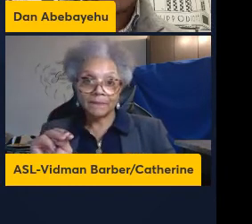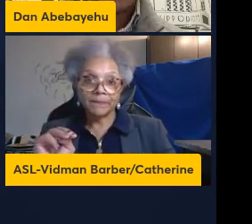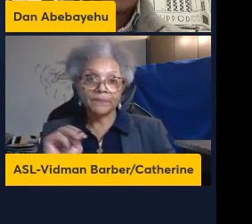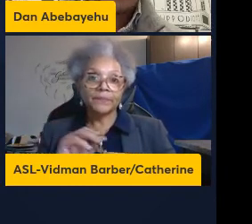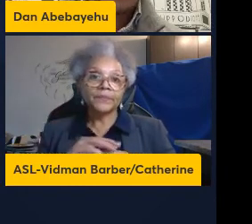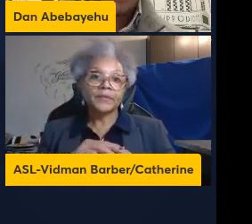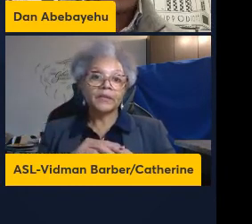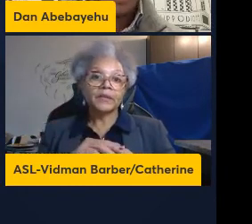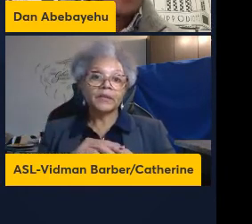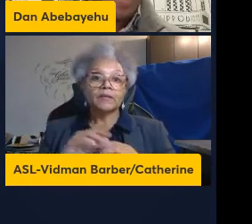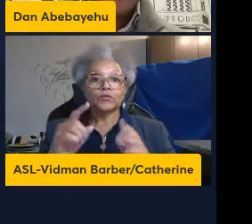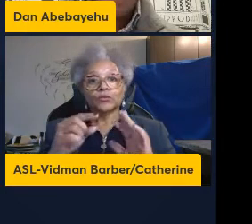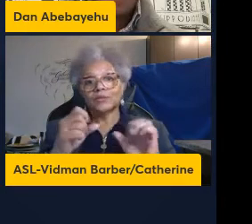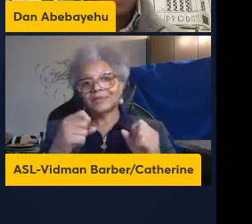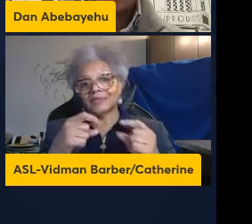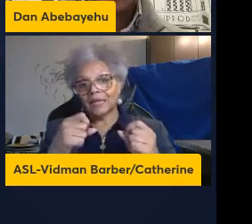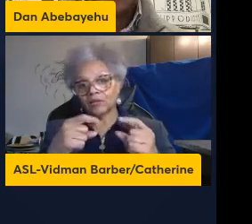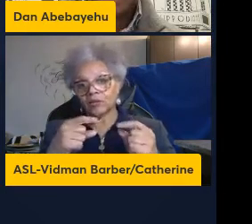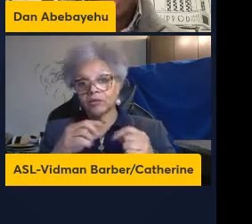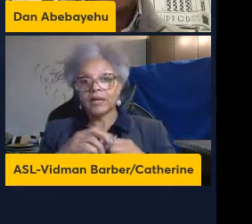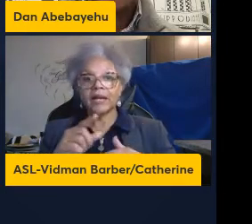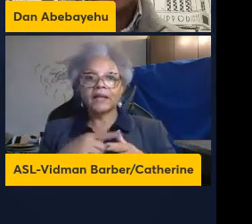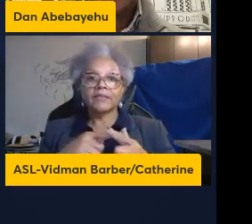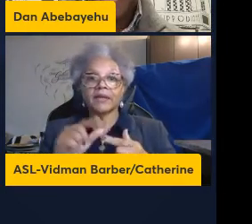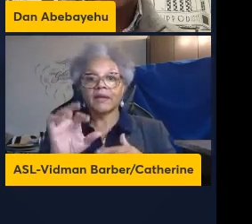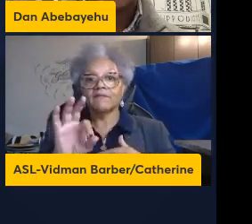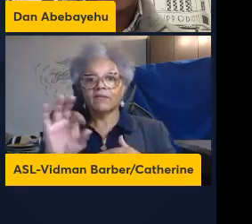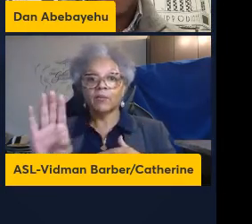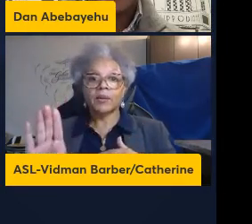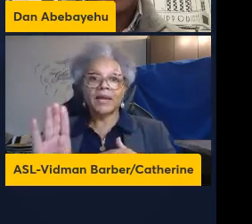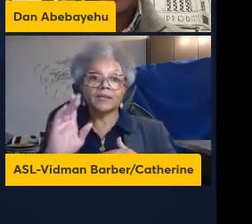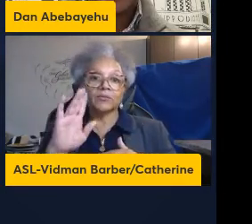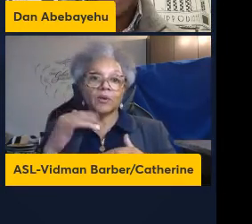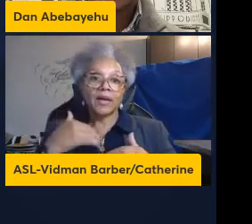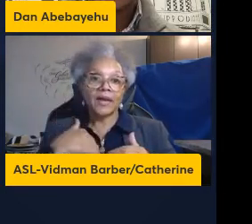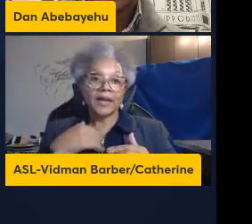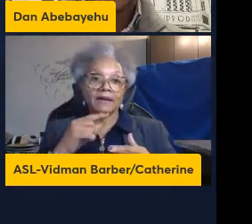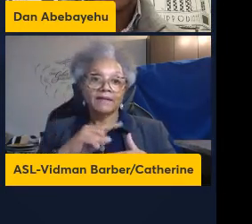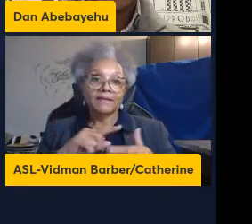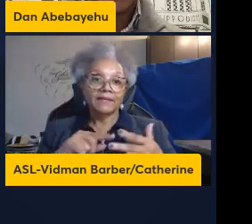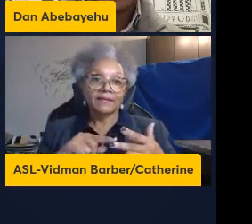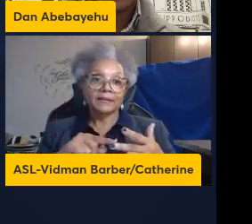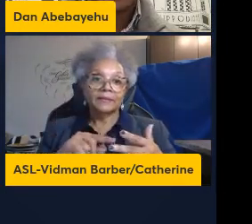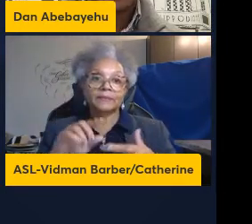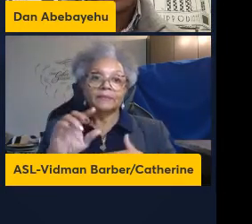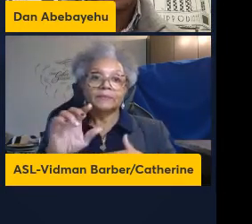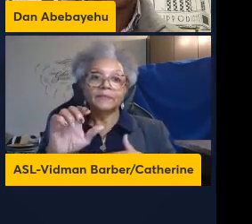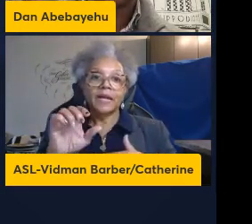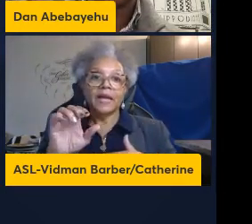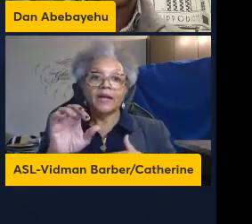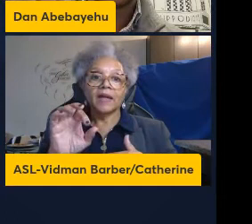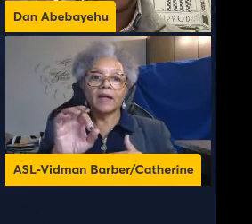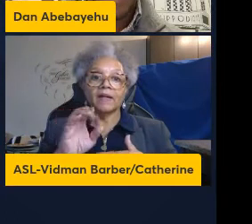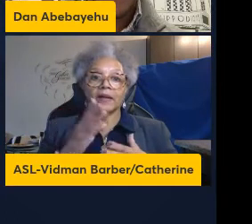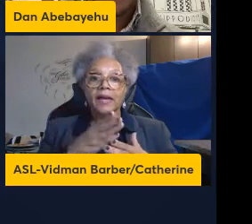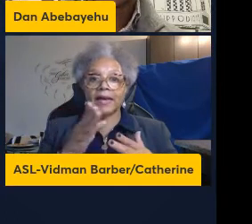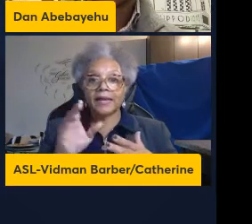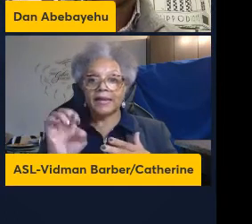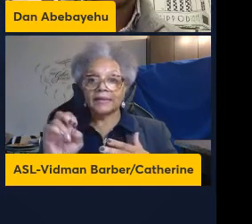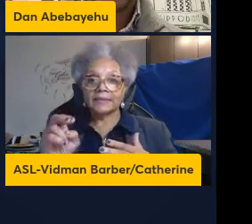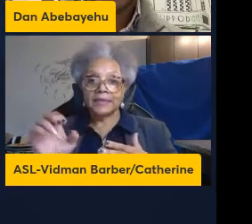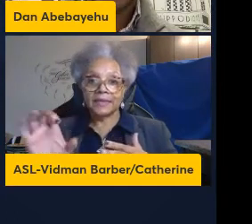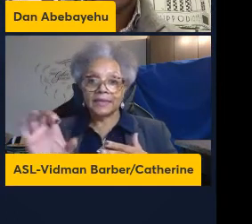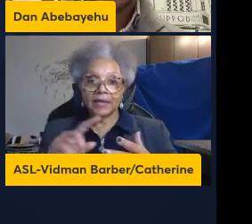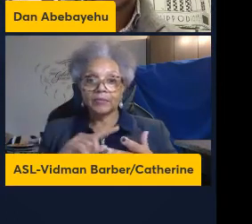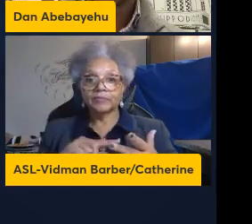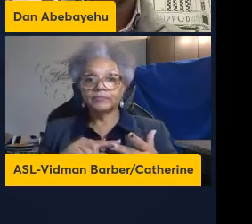signaling. Thy1 negative fibroblasts will have alpha V beta 3 constantly available to bind to their ECM and driving